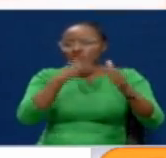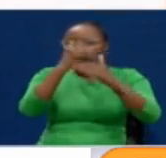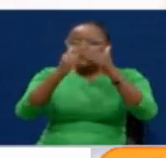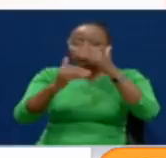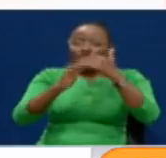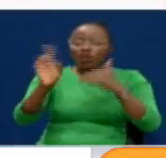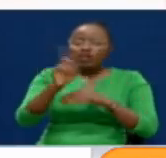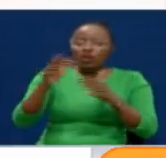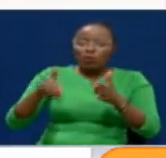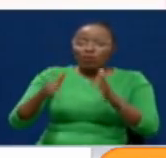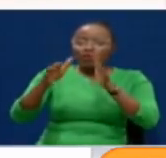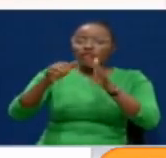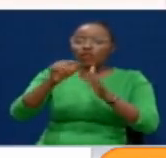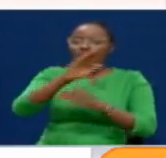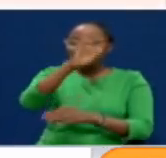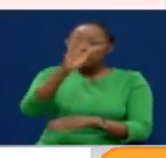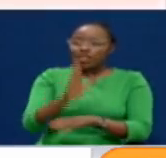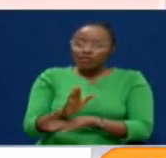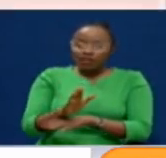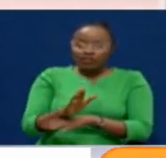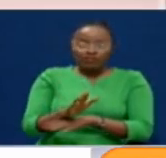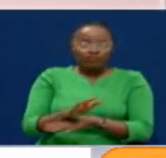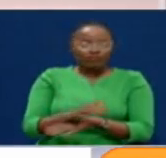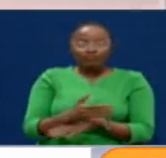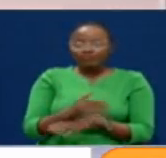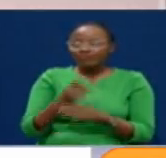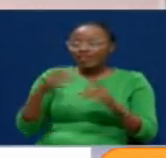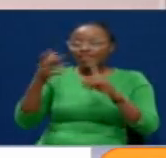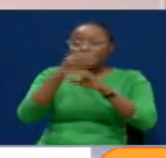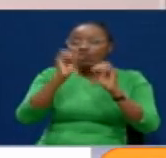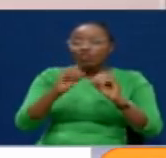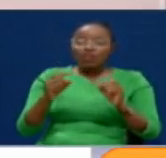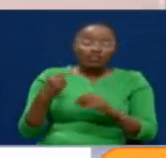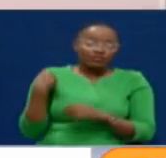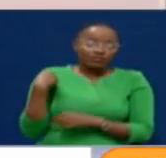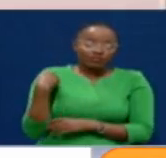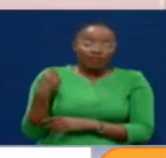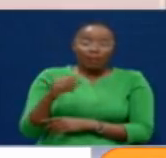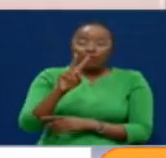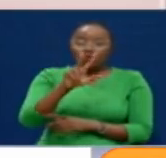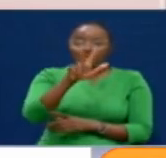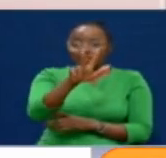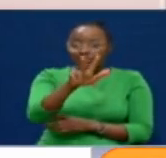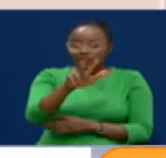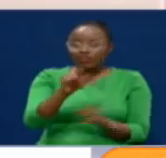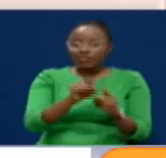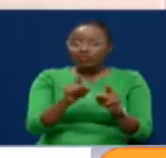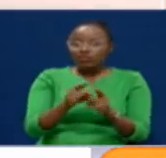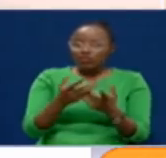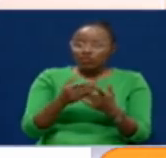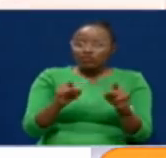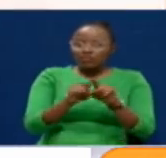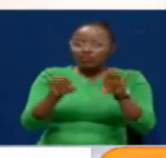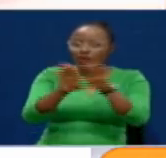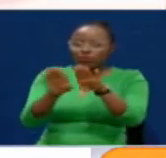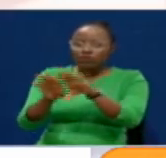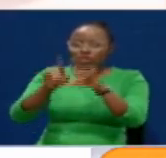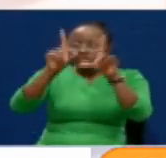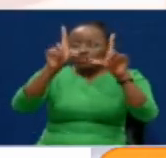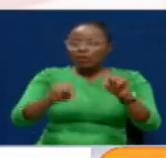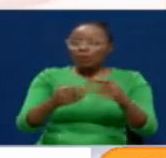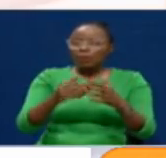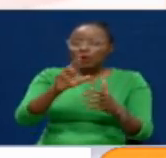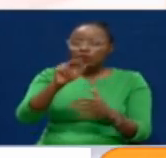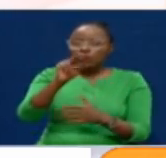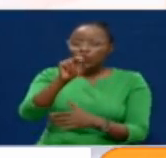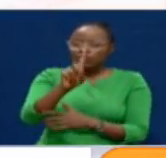of Nairobi roads, you will never get it right. Kangemi is a classic example. Cabro is better and cheaper. Runda